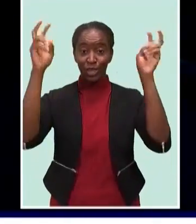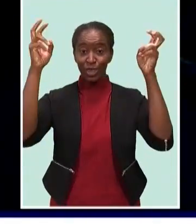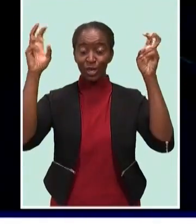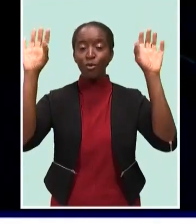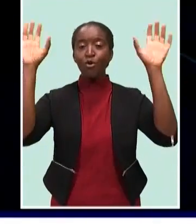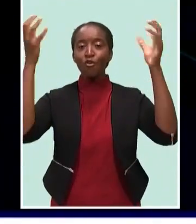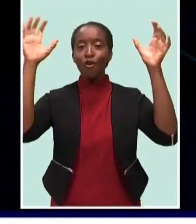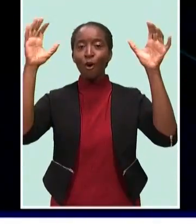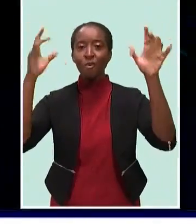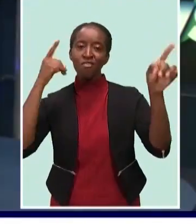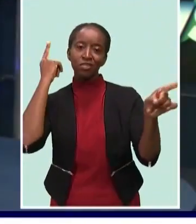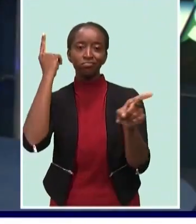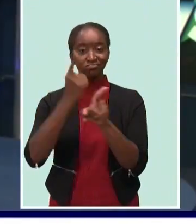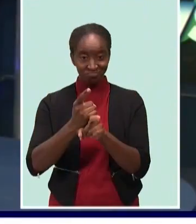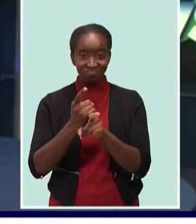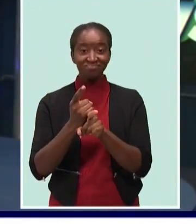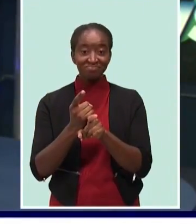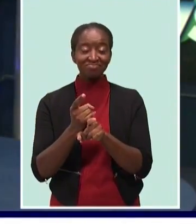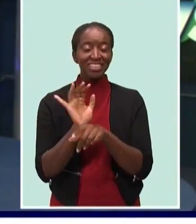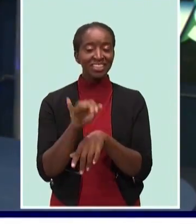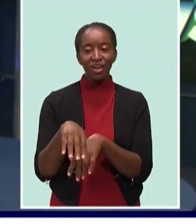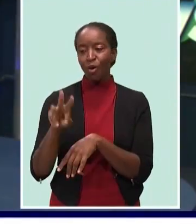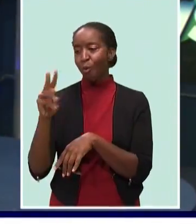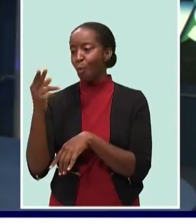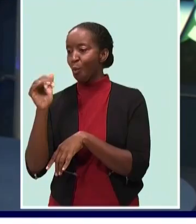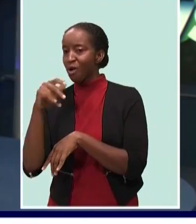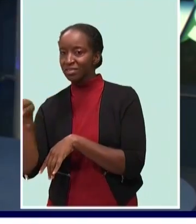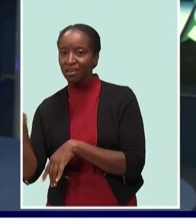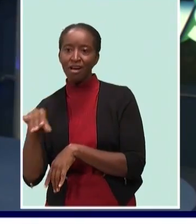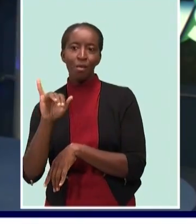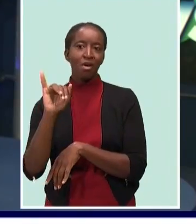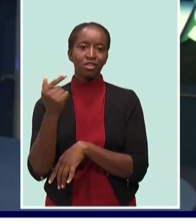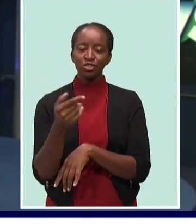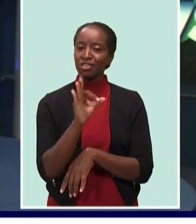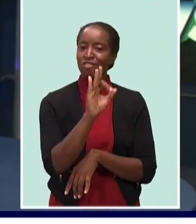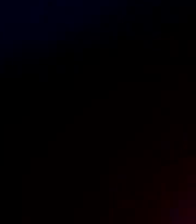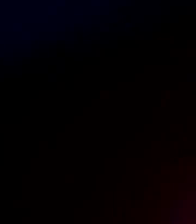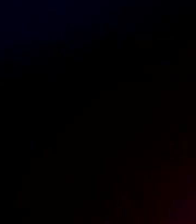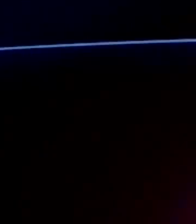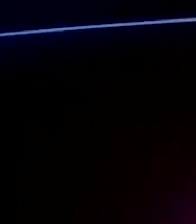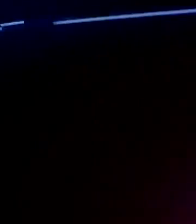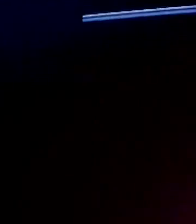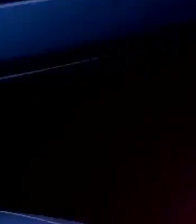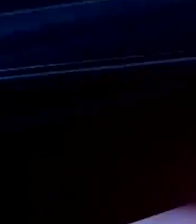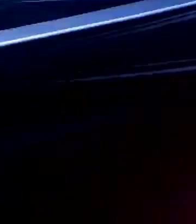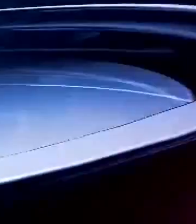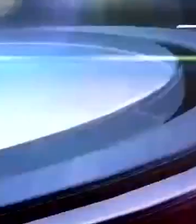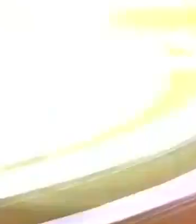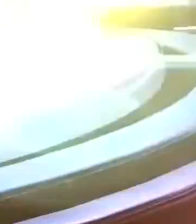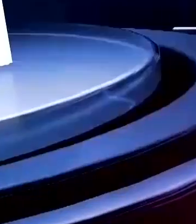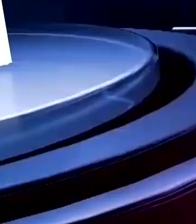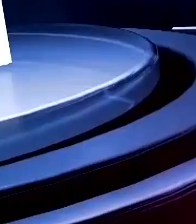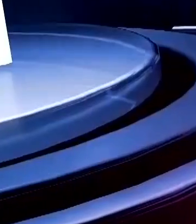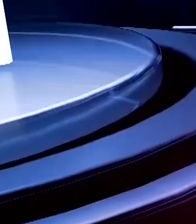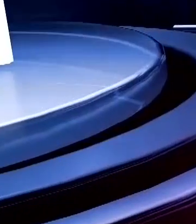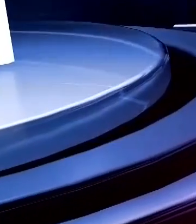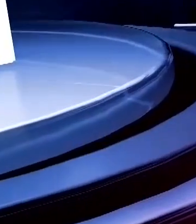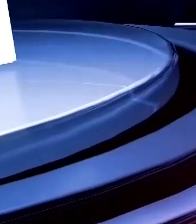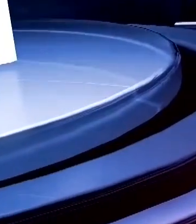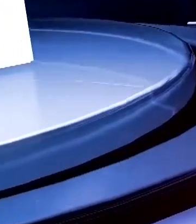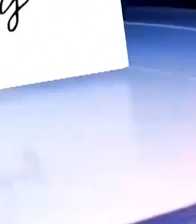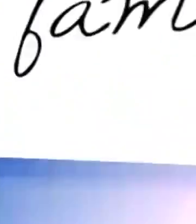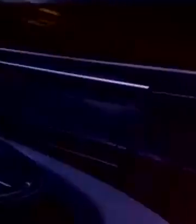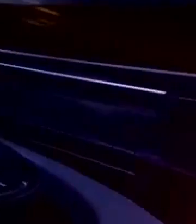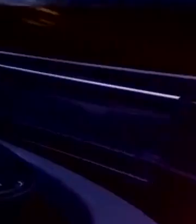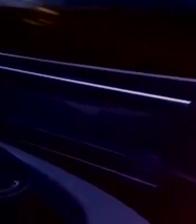media. But for now, that's it for me from Ilara Court, returning to you live in the studio from Ilara Court. What's Trending is brought to you by